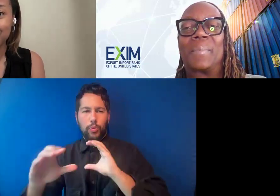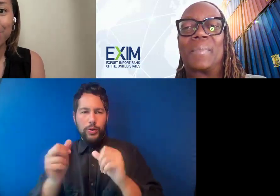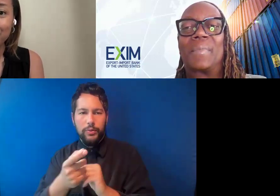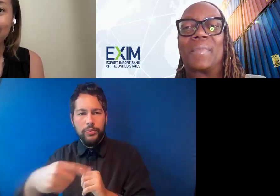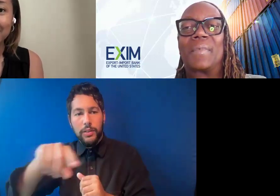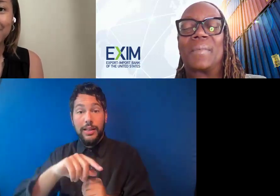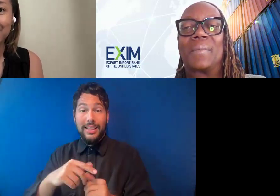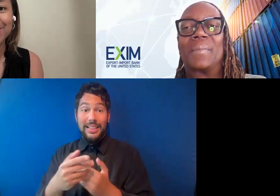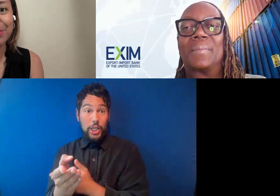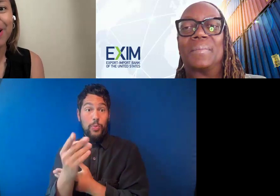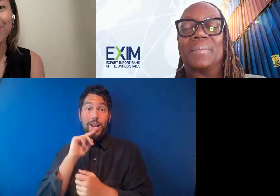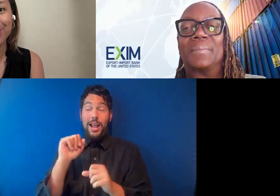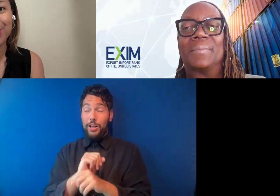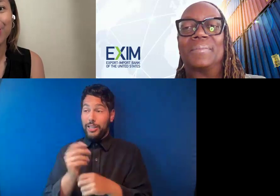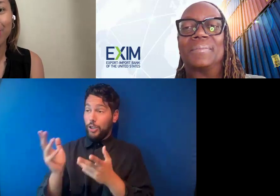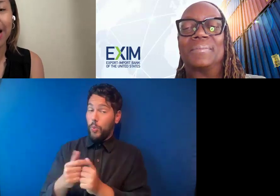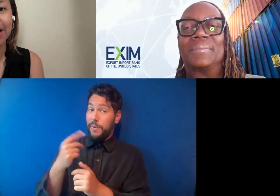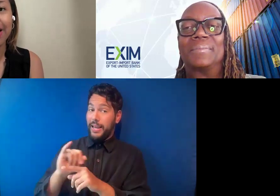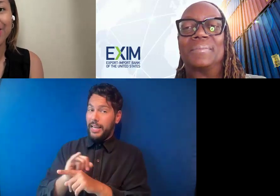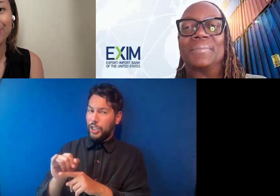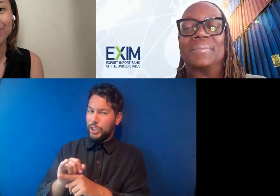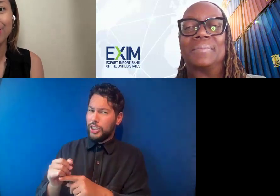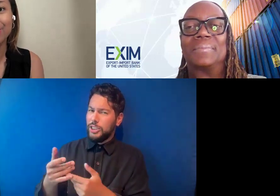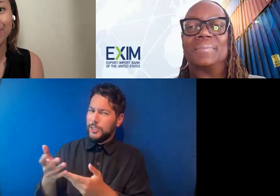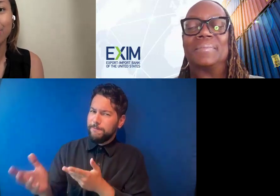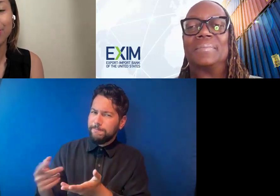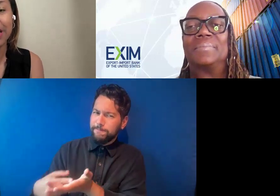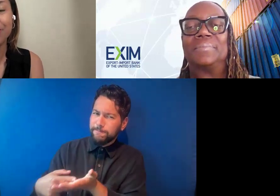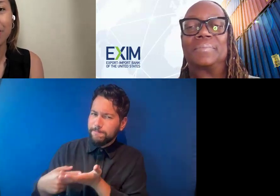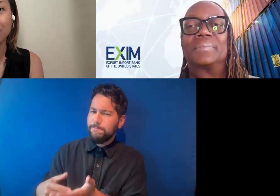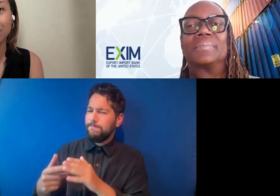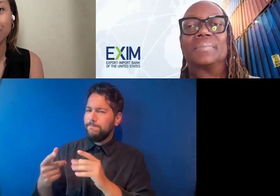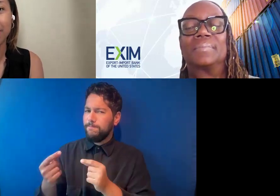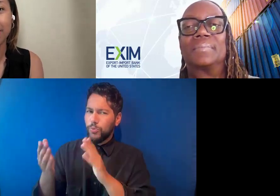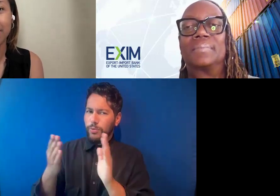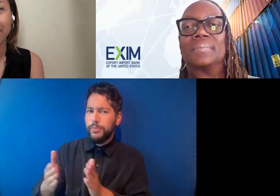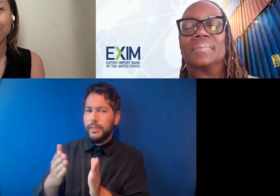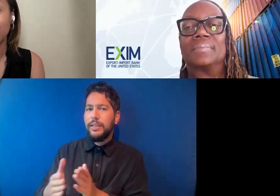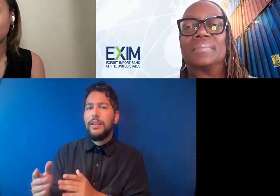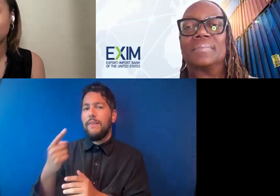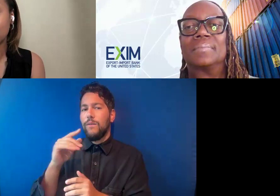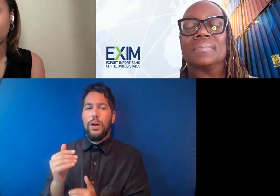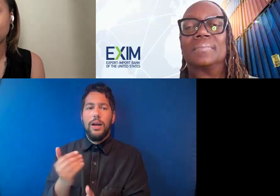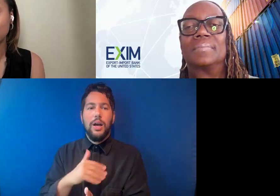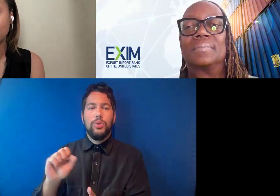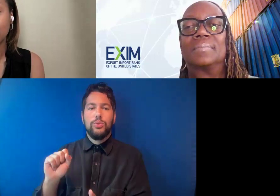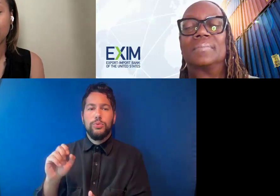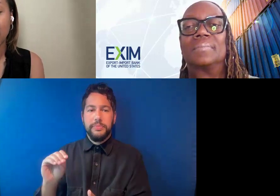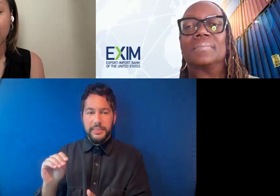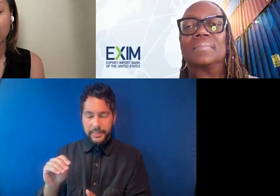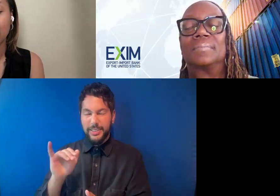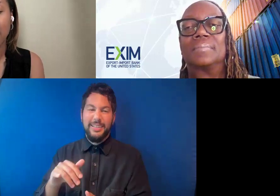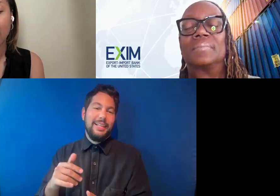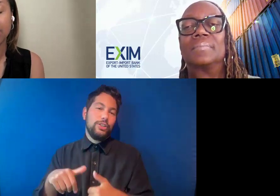a conversation with one of my interns about, planning in terms of some things for our social media. So that's been a challenge